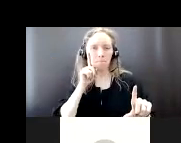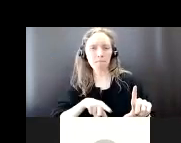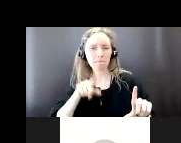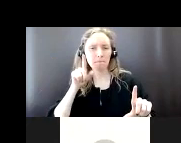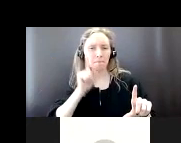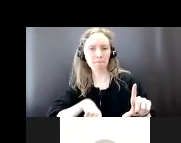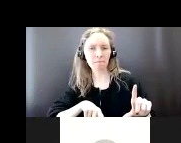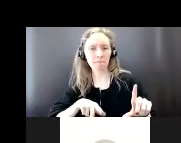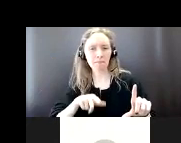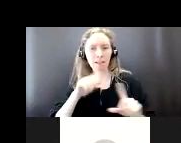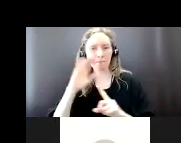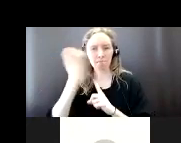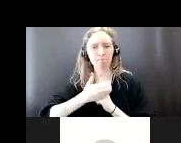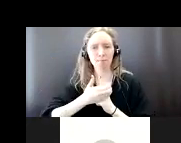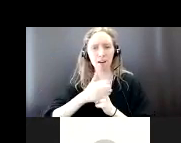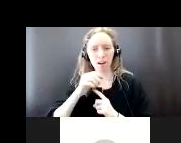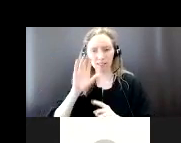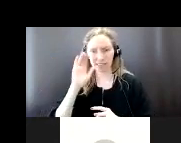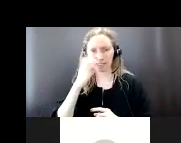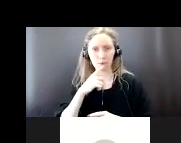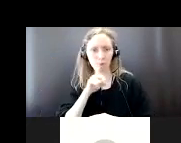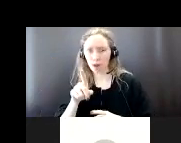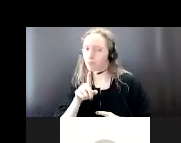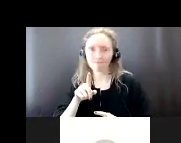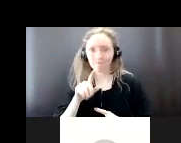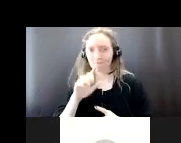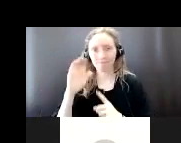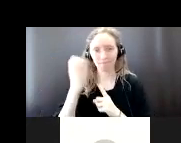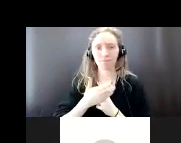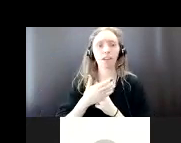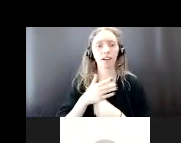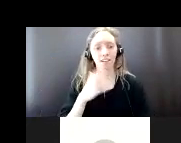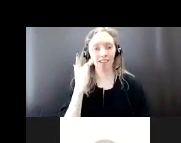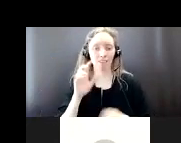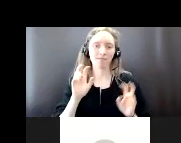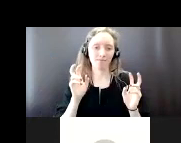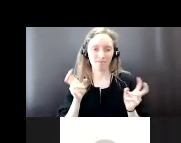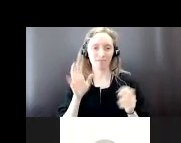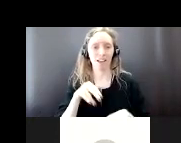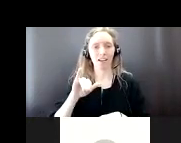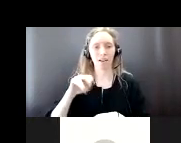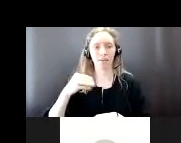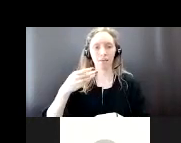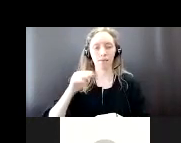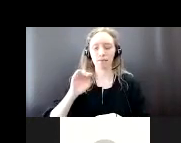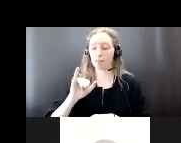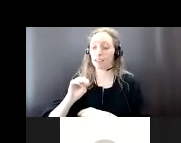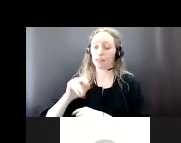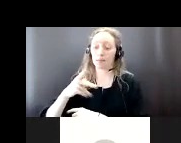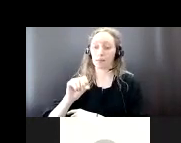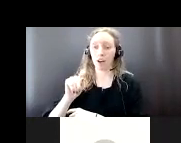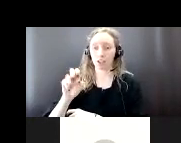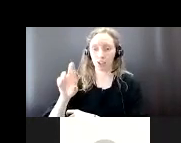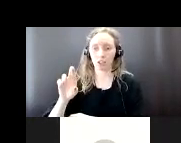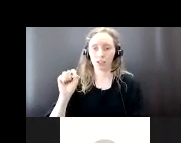fraudsters are trying to get us to participate and to, take some of our money. But what's really important is the